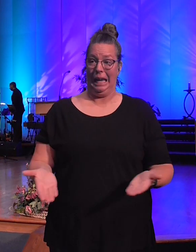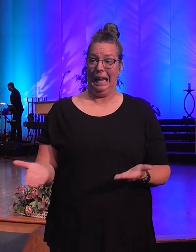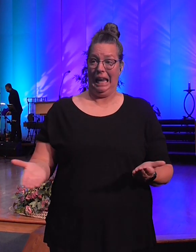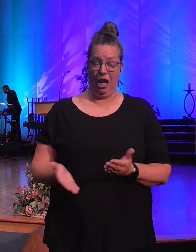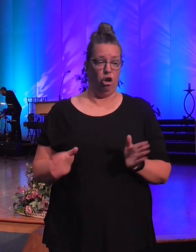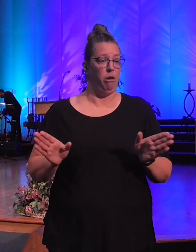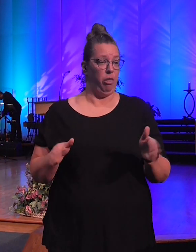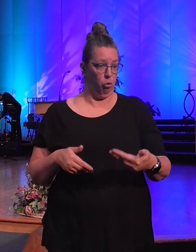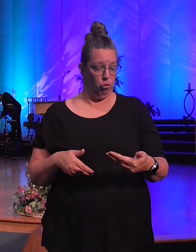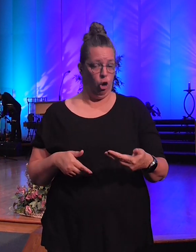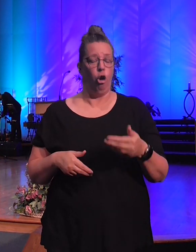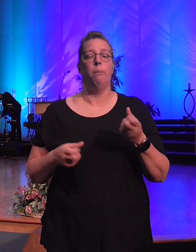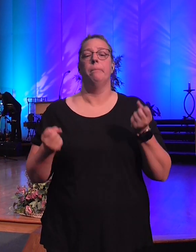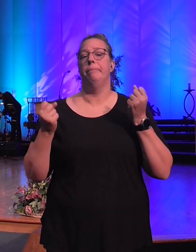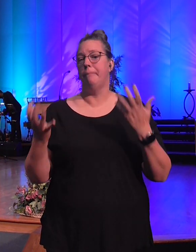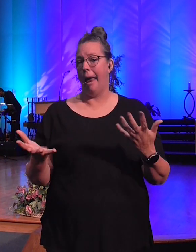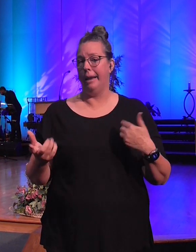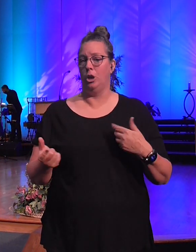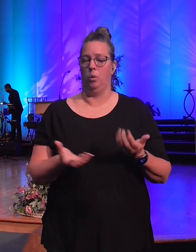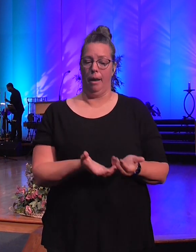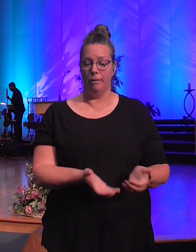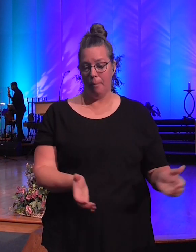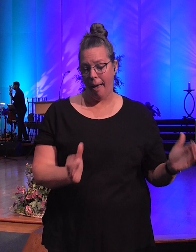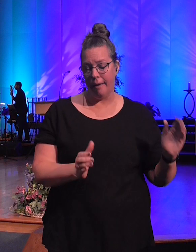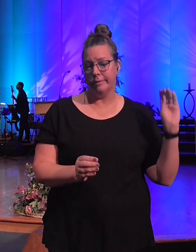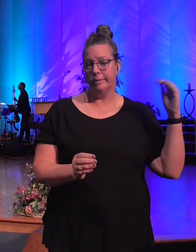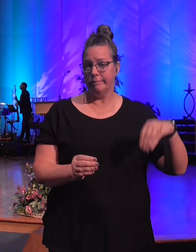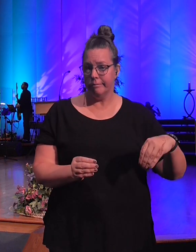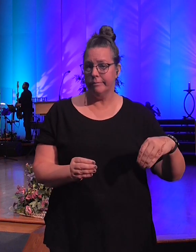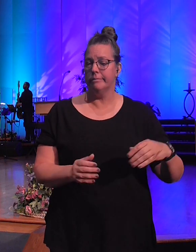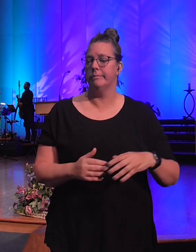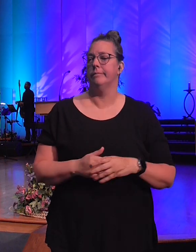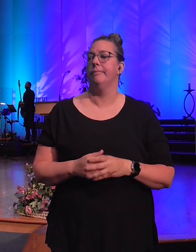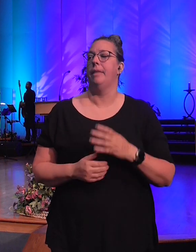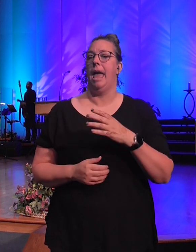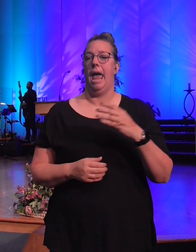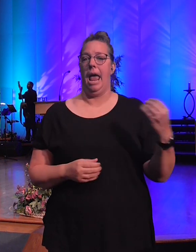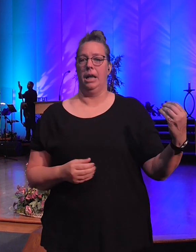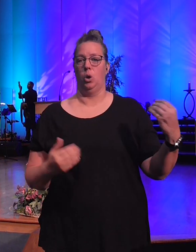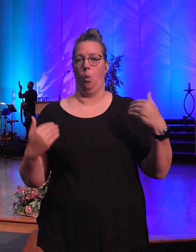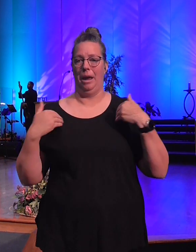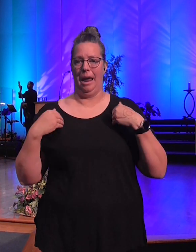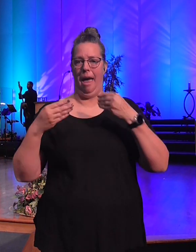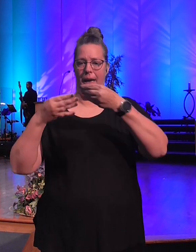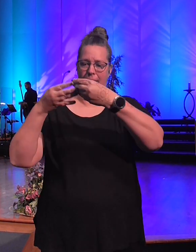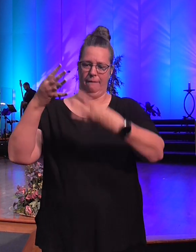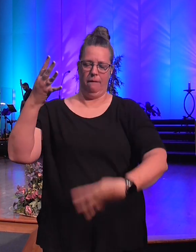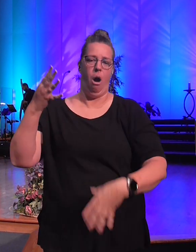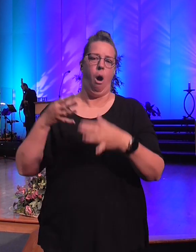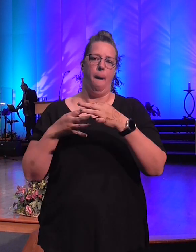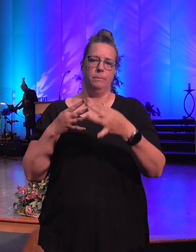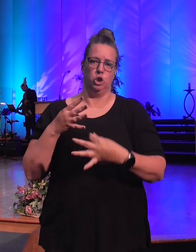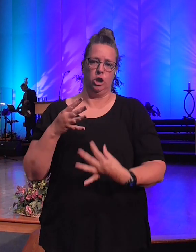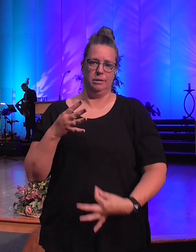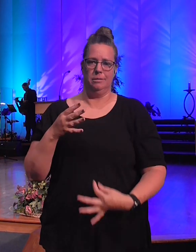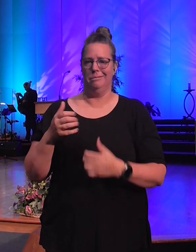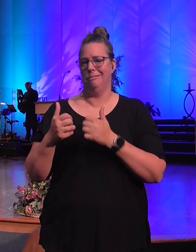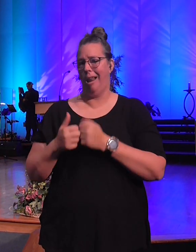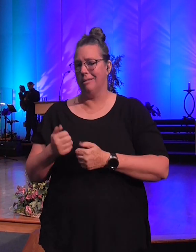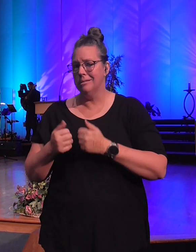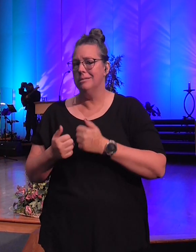many ways you can do it. We're going to pass the baskets in a moment. And we have all kinds of options for you. Text to